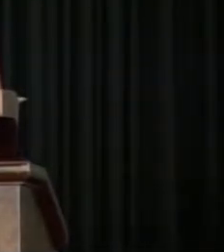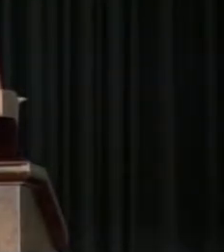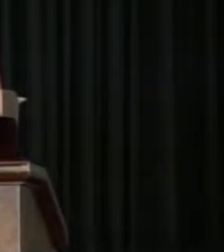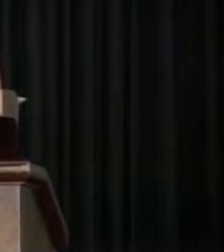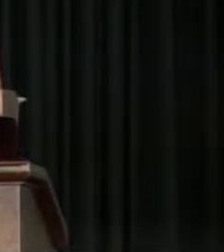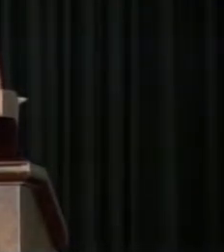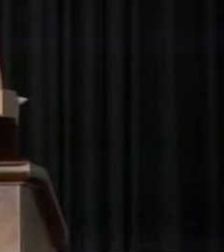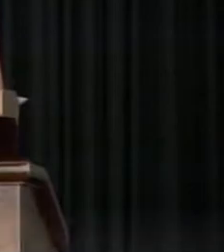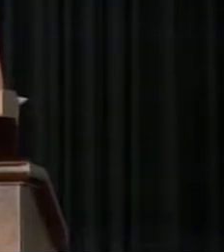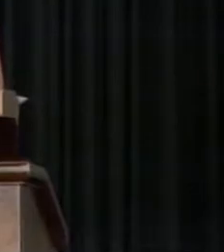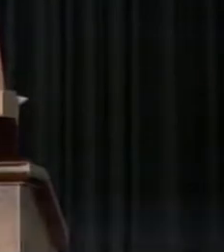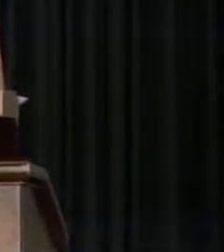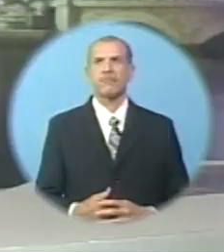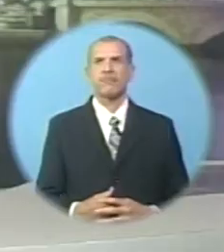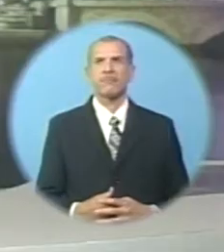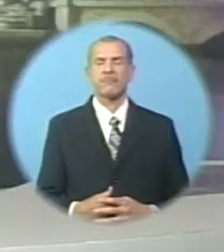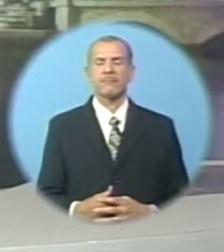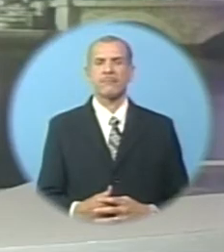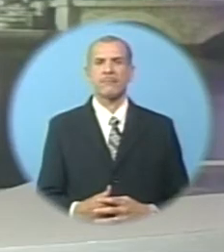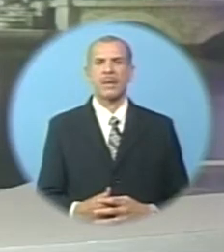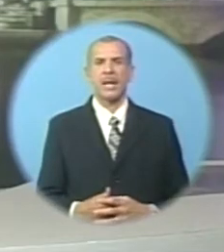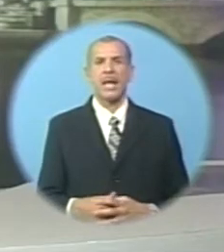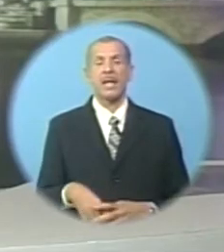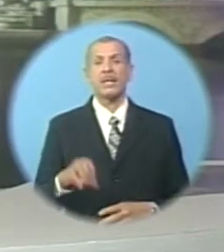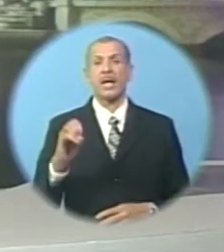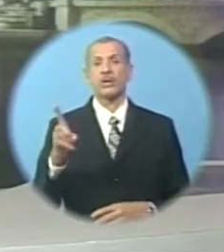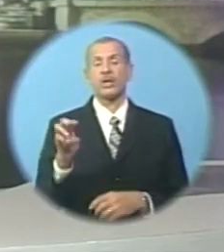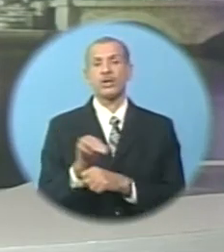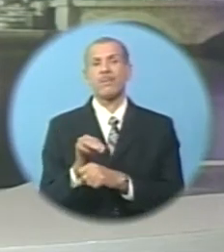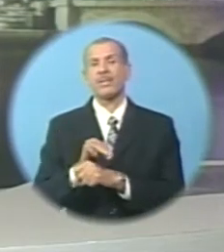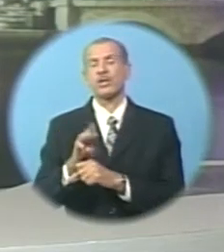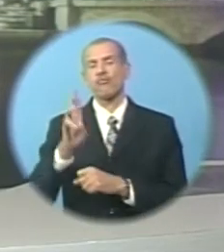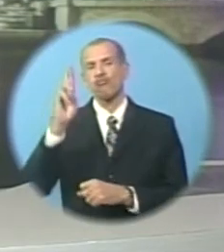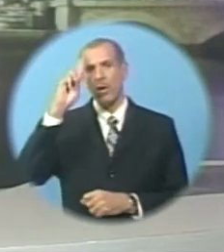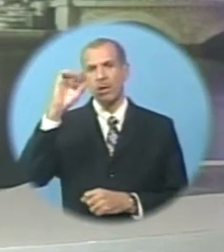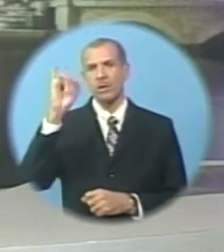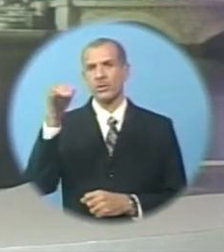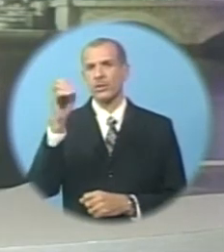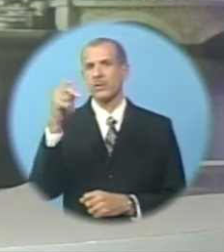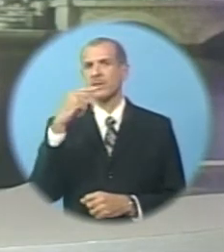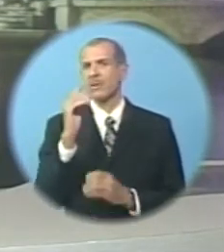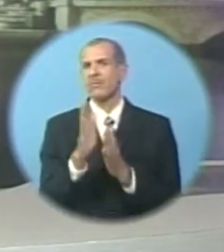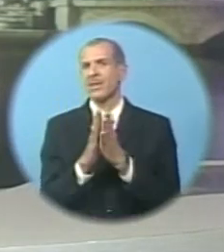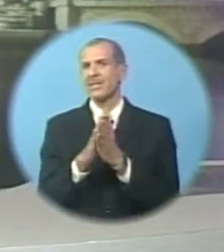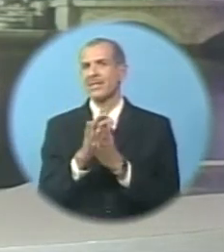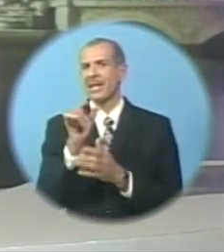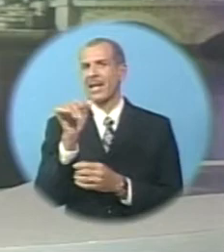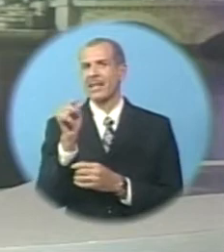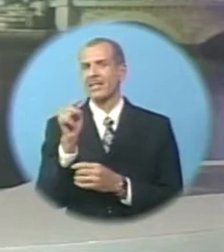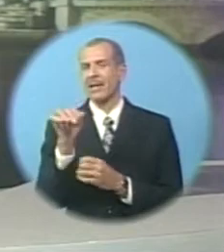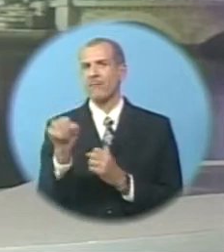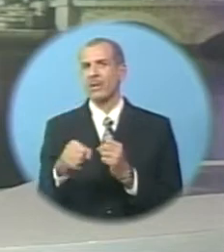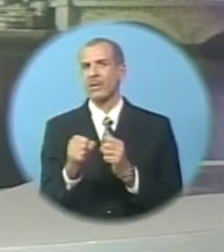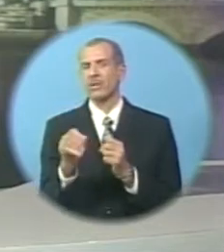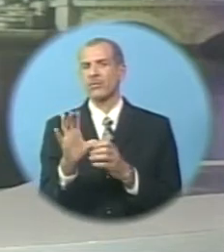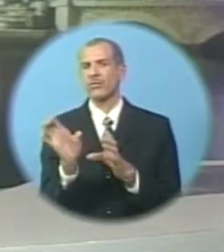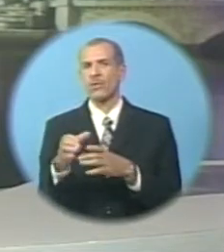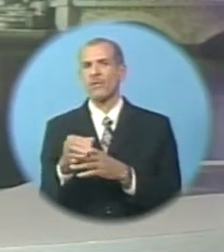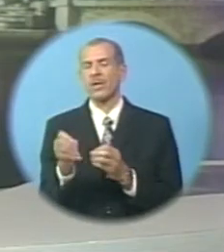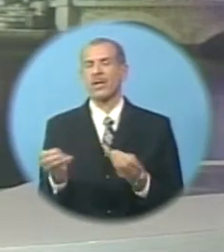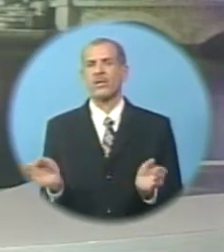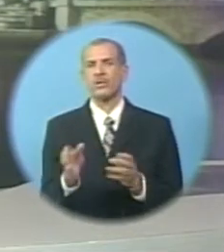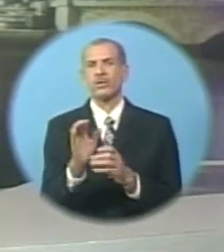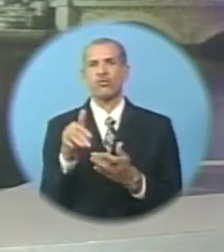you every success. And Education Minister Ronald Jones praised the Legacy Foundation for inspiring the